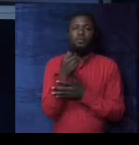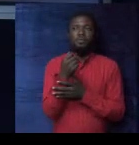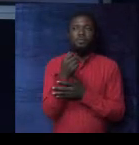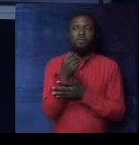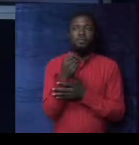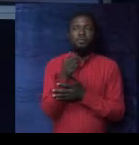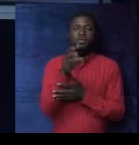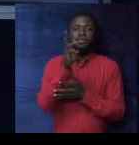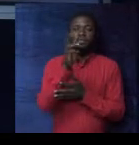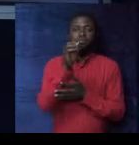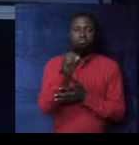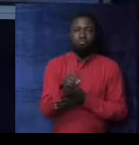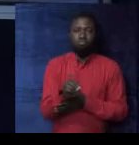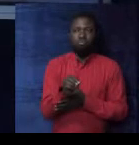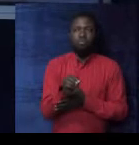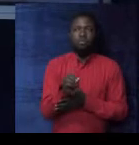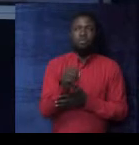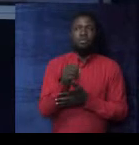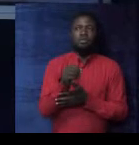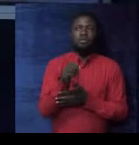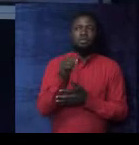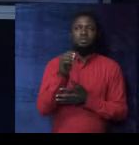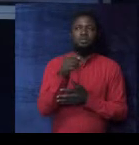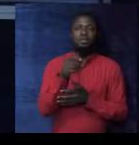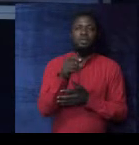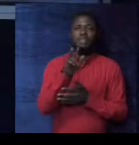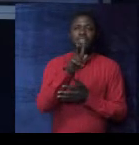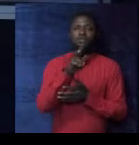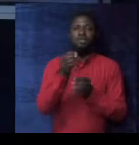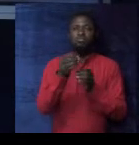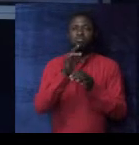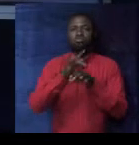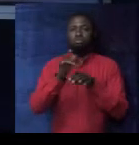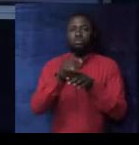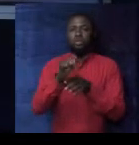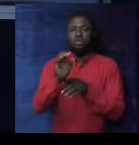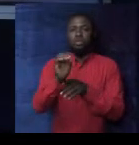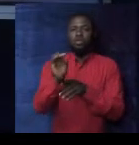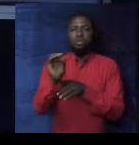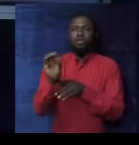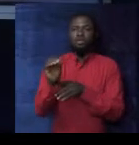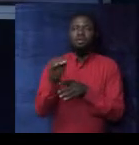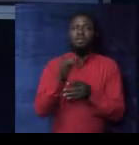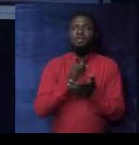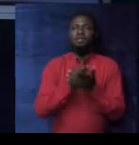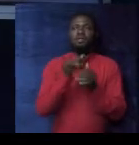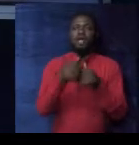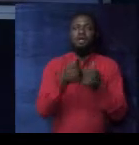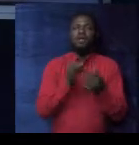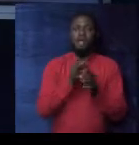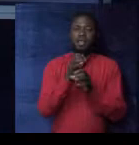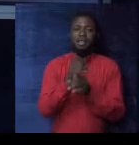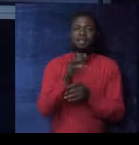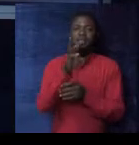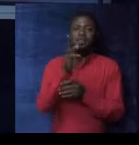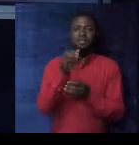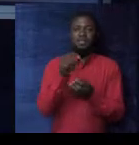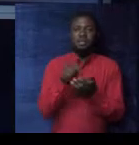this is 6. So if I bring it down, I'll have 6 here. Then there are 3 digits after it. That's 0, 0, 0. So that's how I